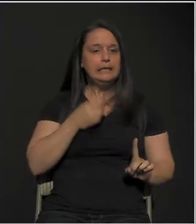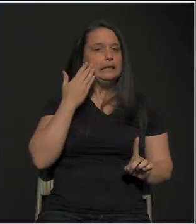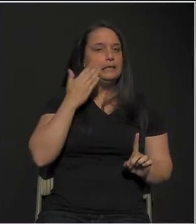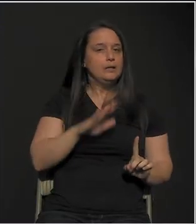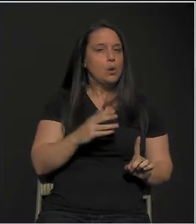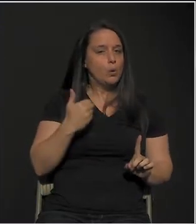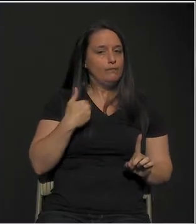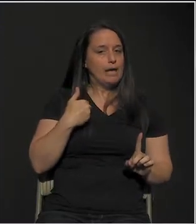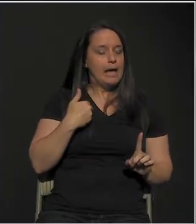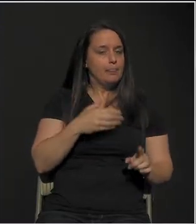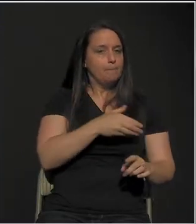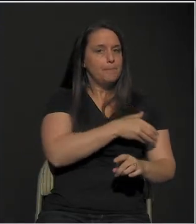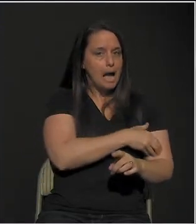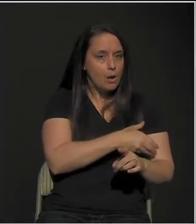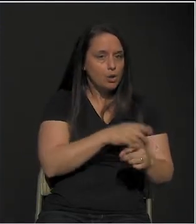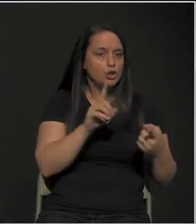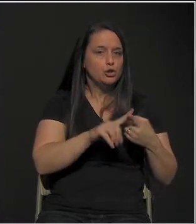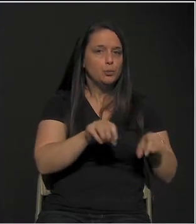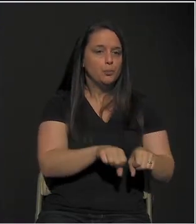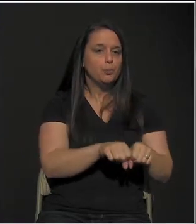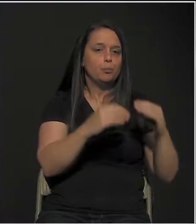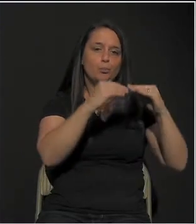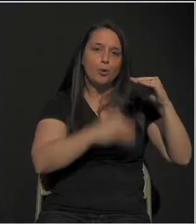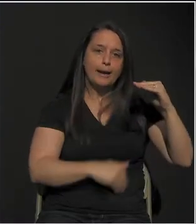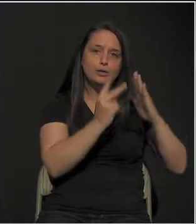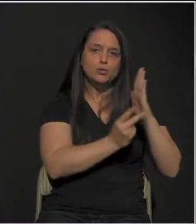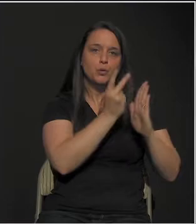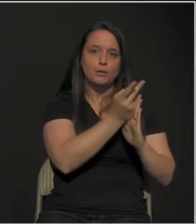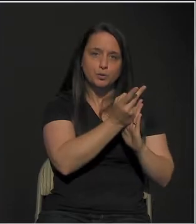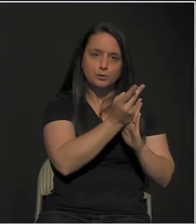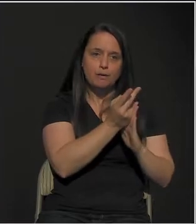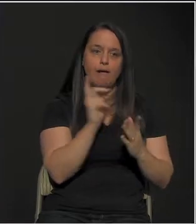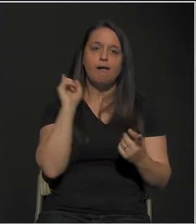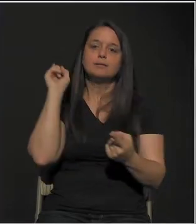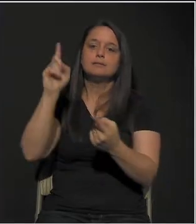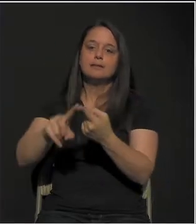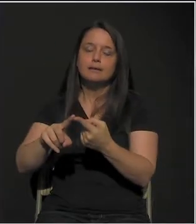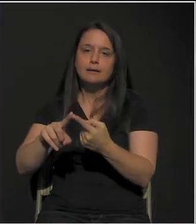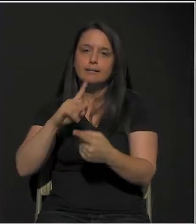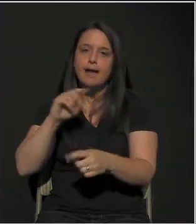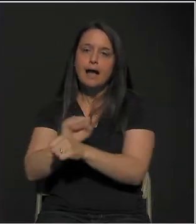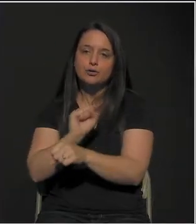he had the power to break two until he actually tried.